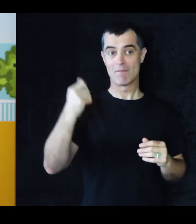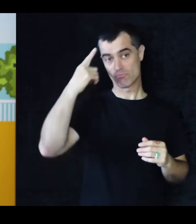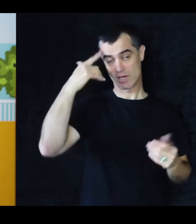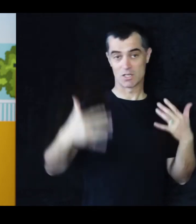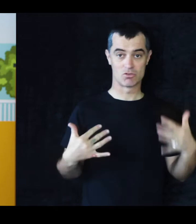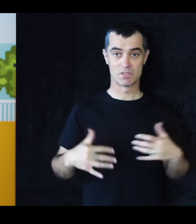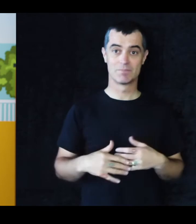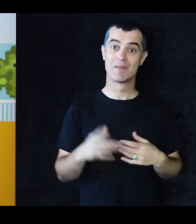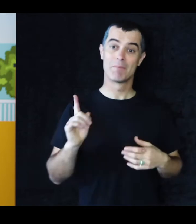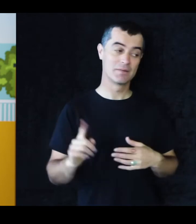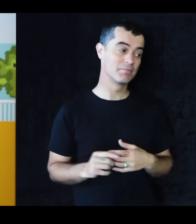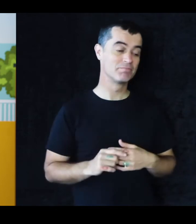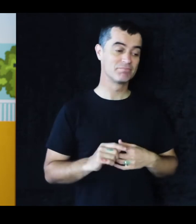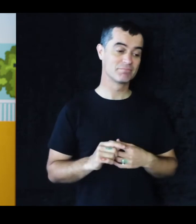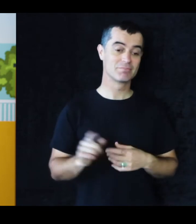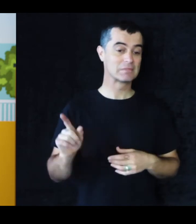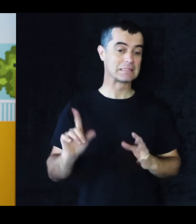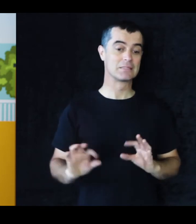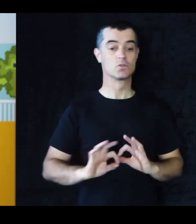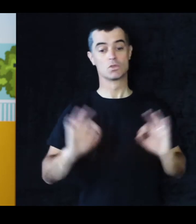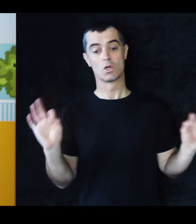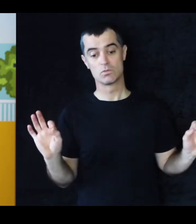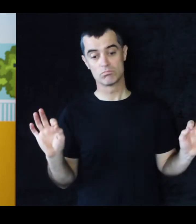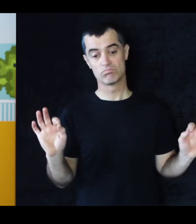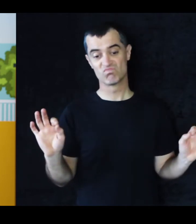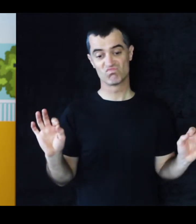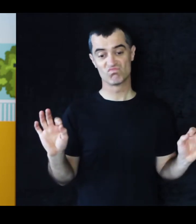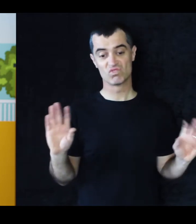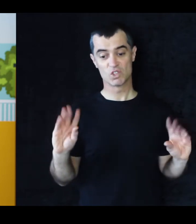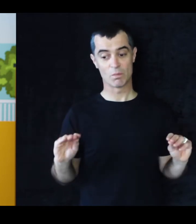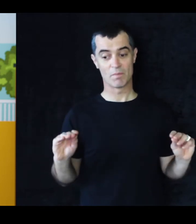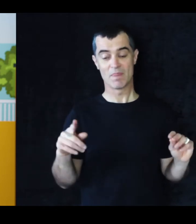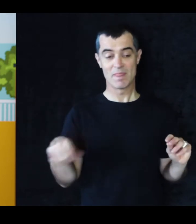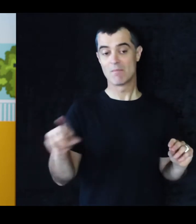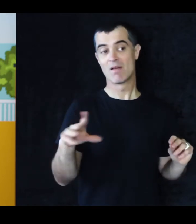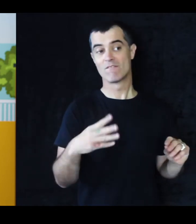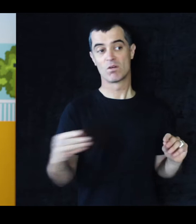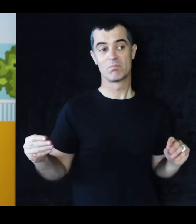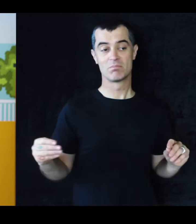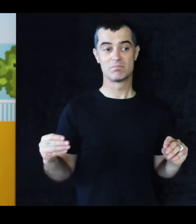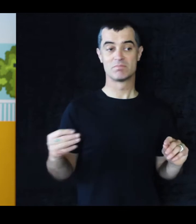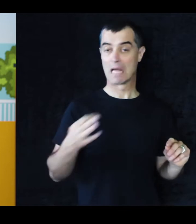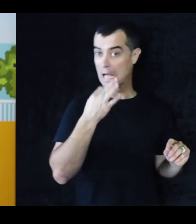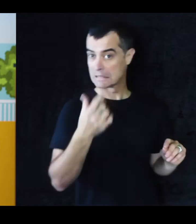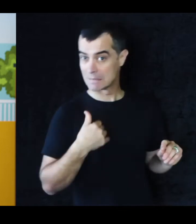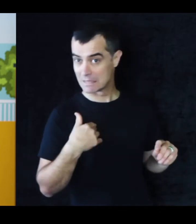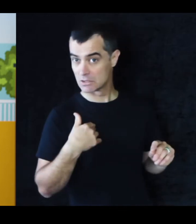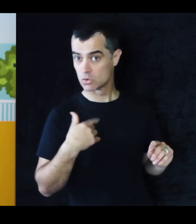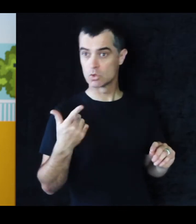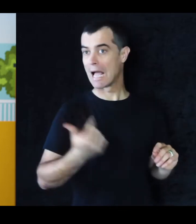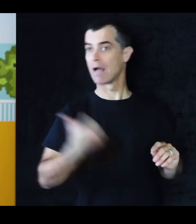fantastic. They knew I had a brain injury. However, that did not stop them